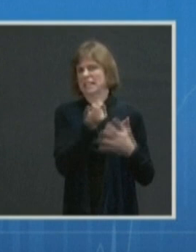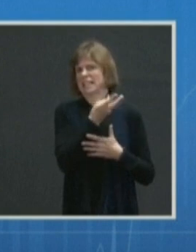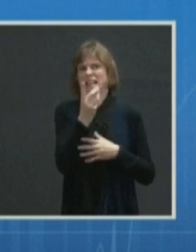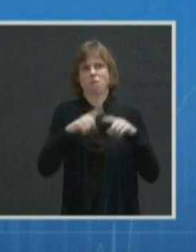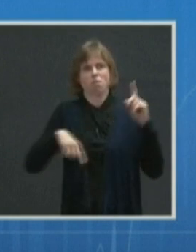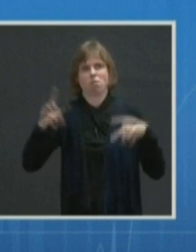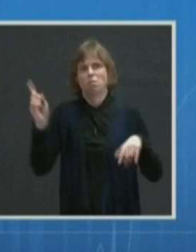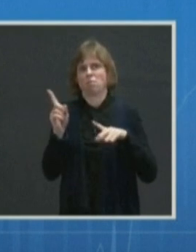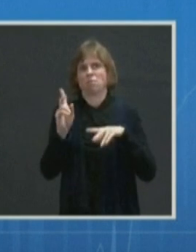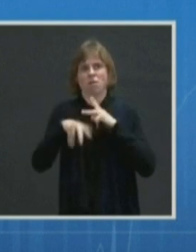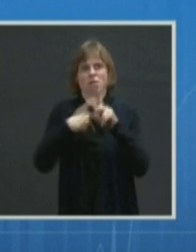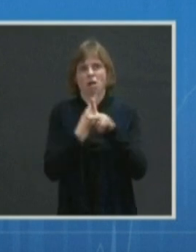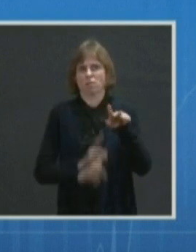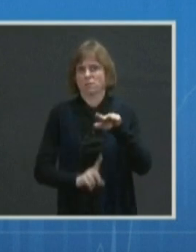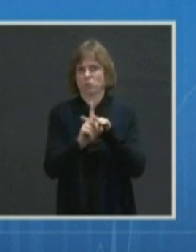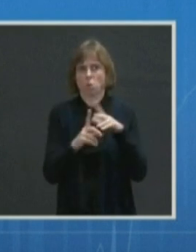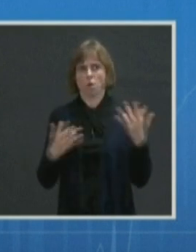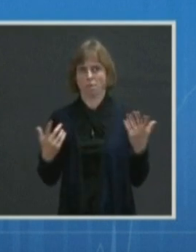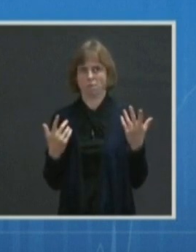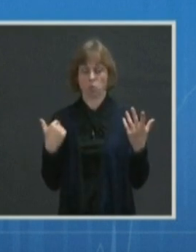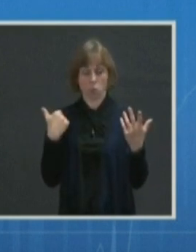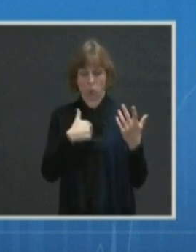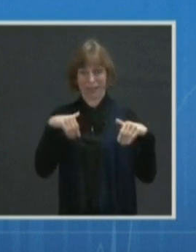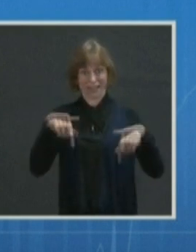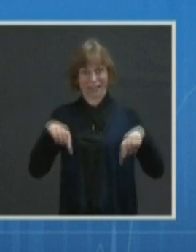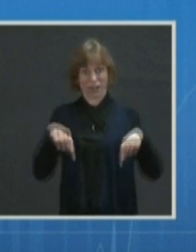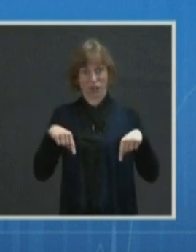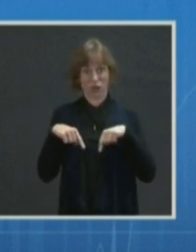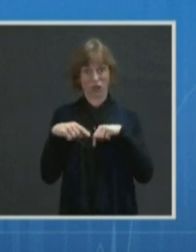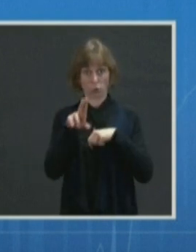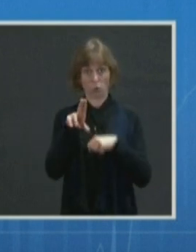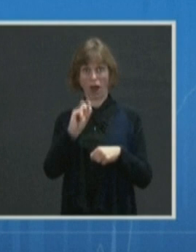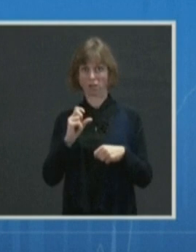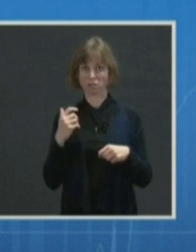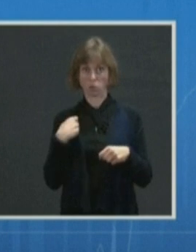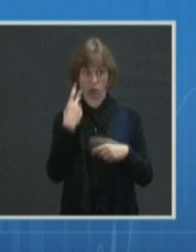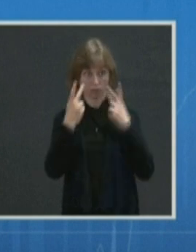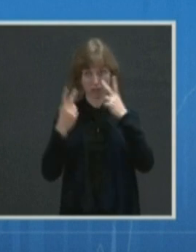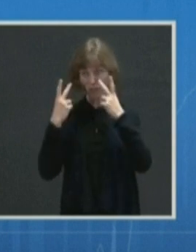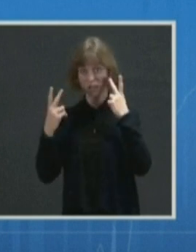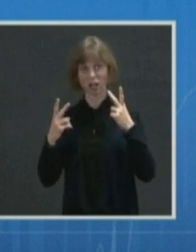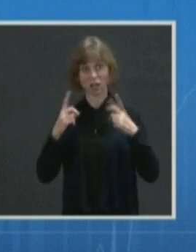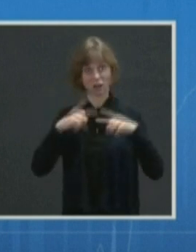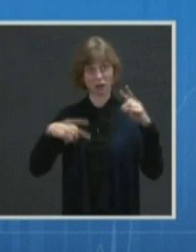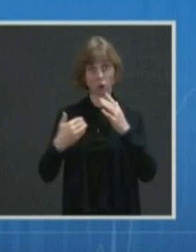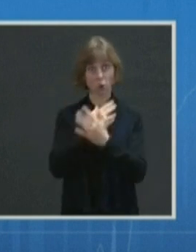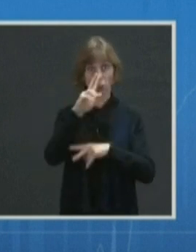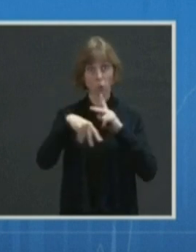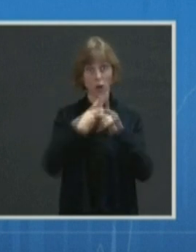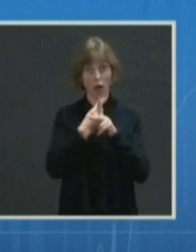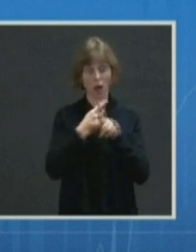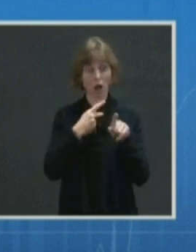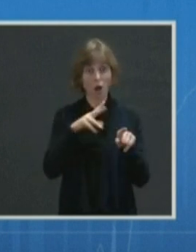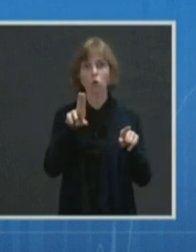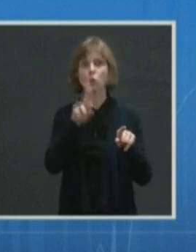ourselves in this country.Are already facing variants that are having impact, such as the UK variant. We have